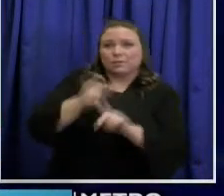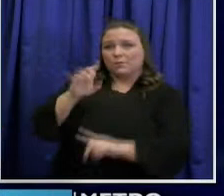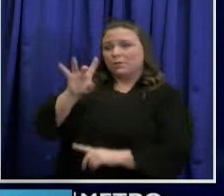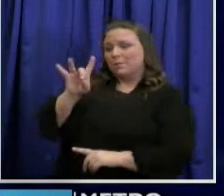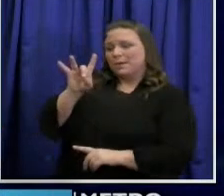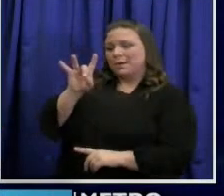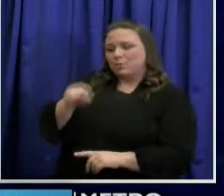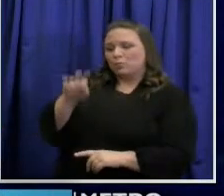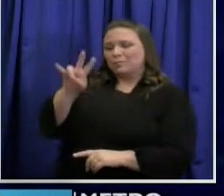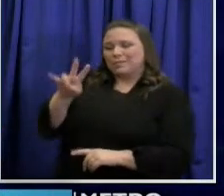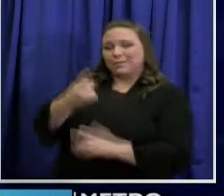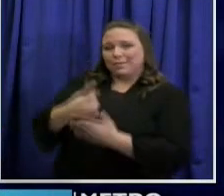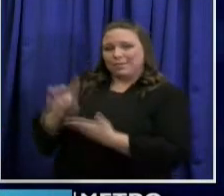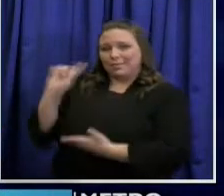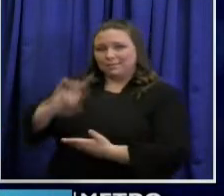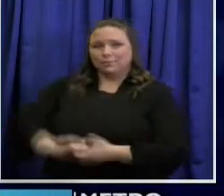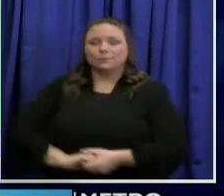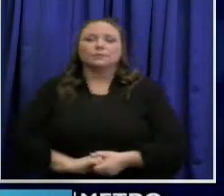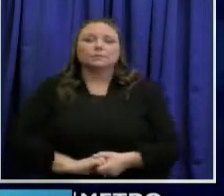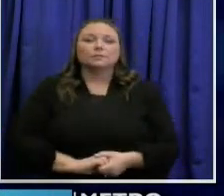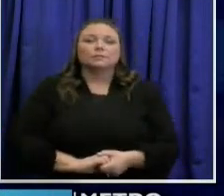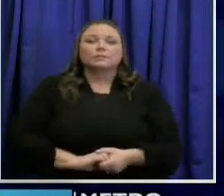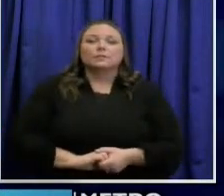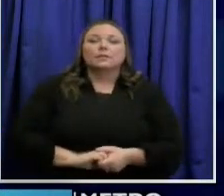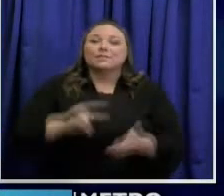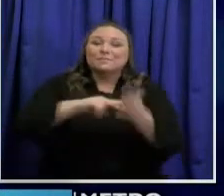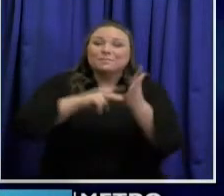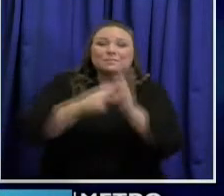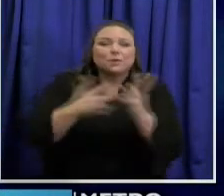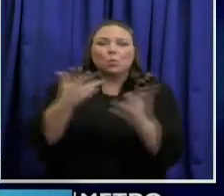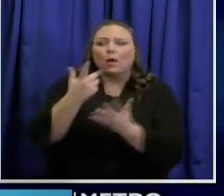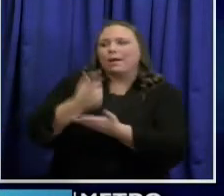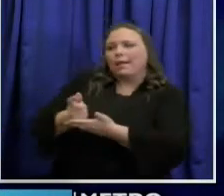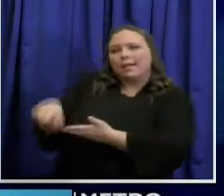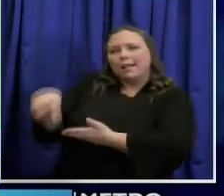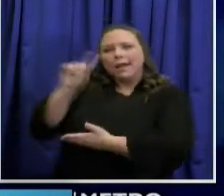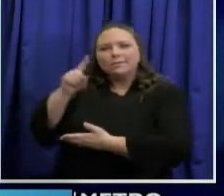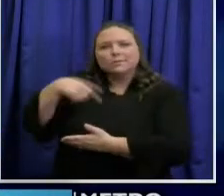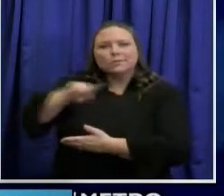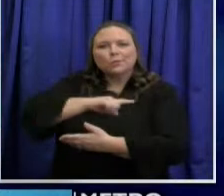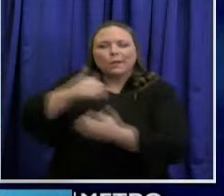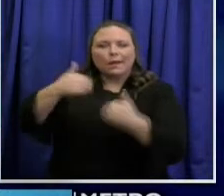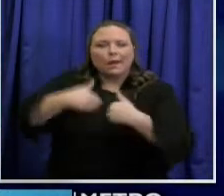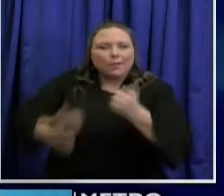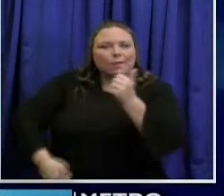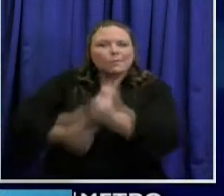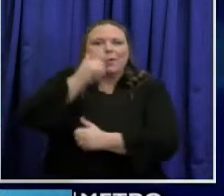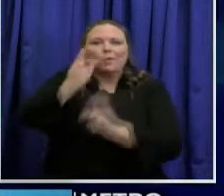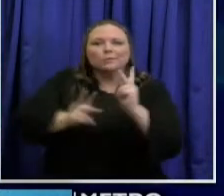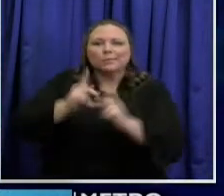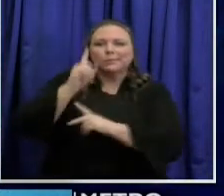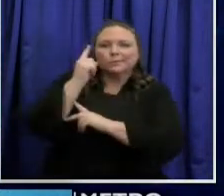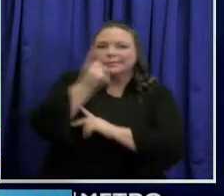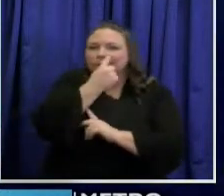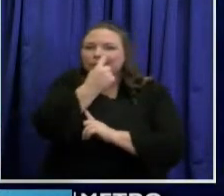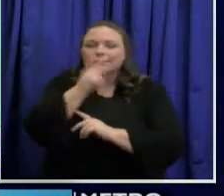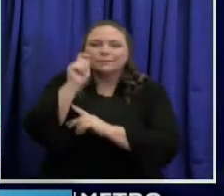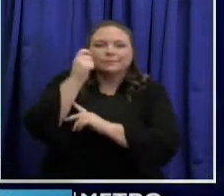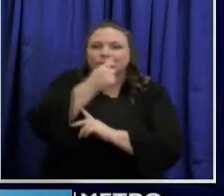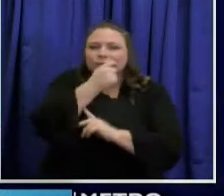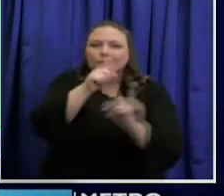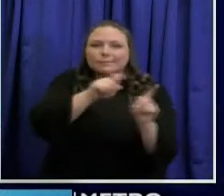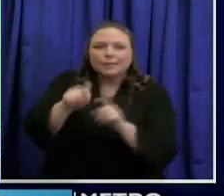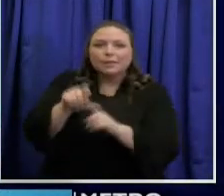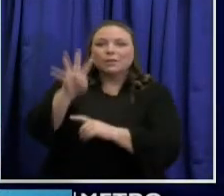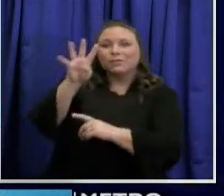before. This comes to the fact that just last week, Nashville tested the most amount of people ever at